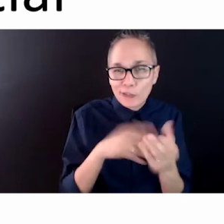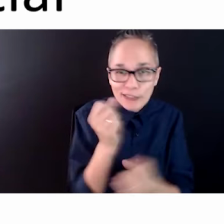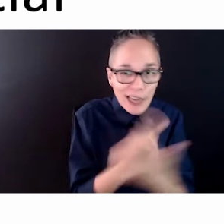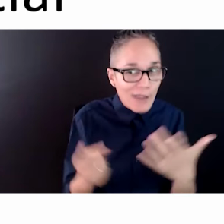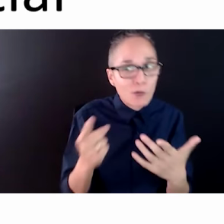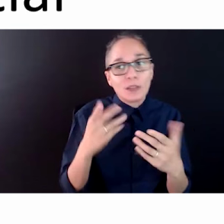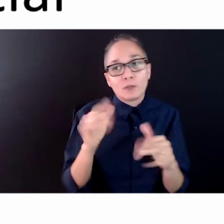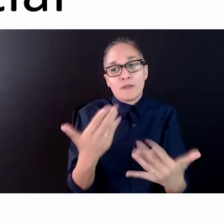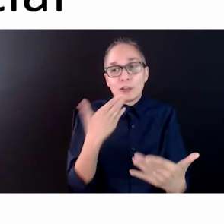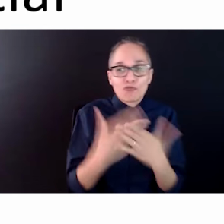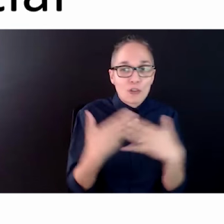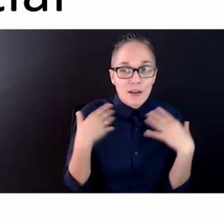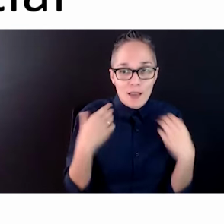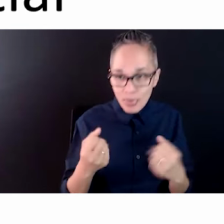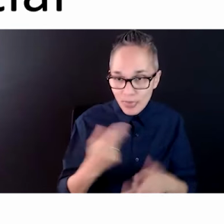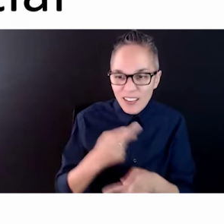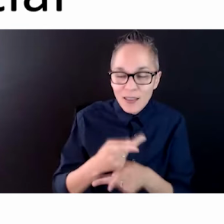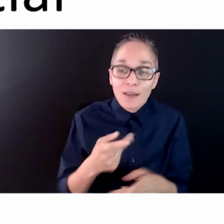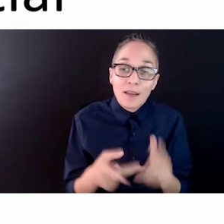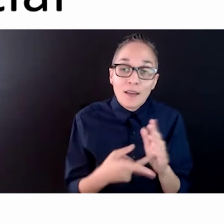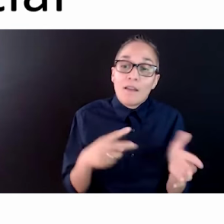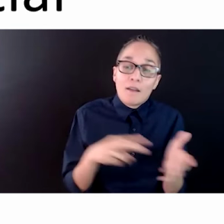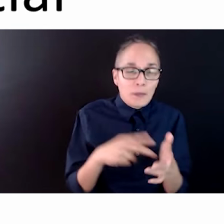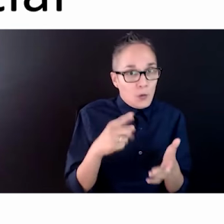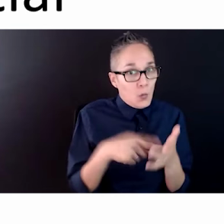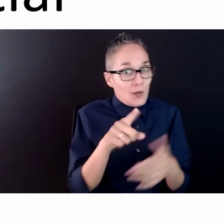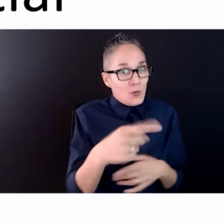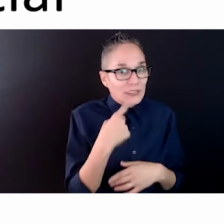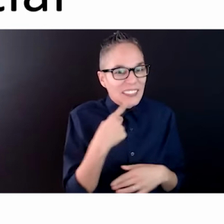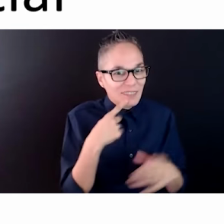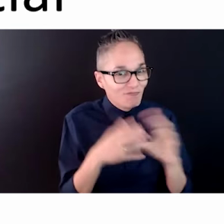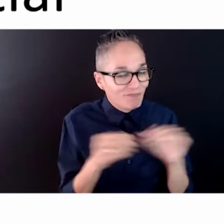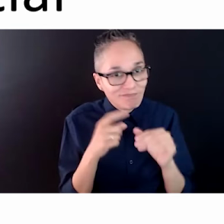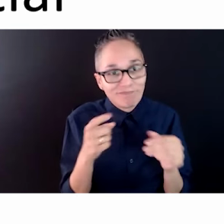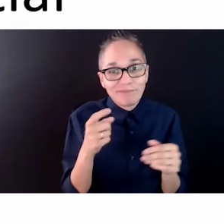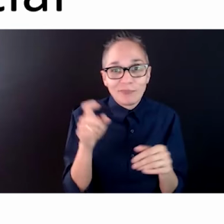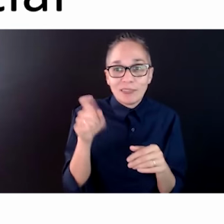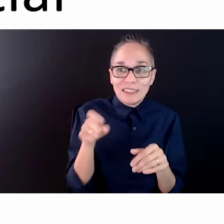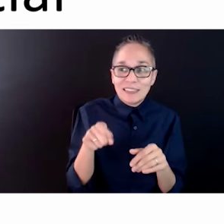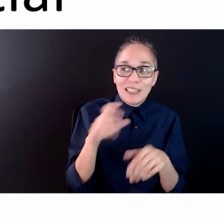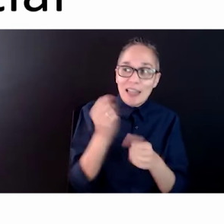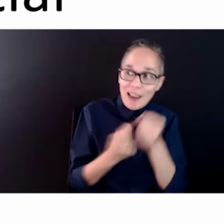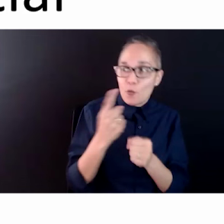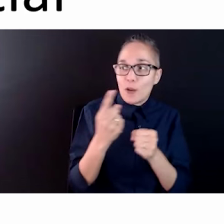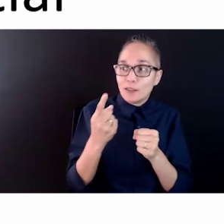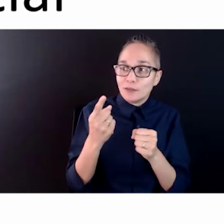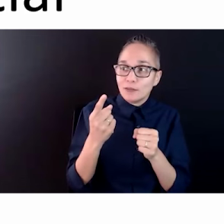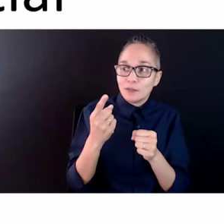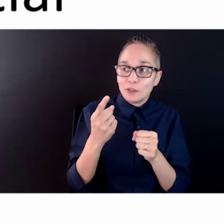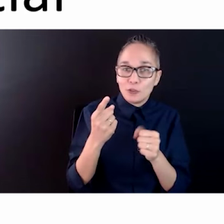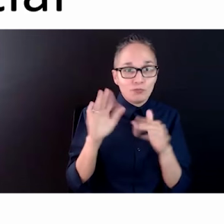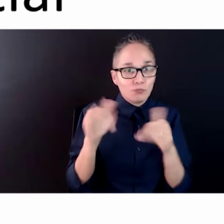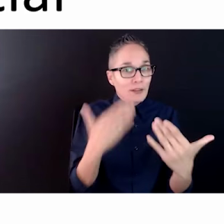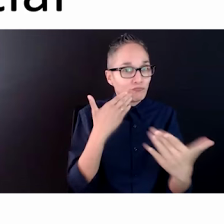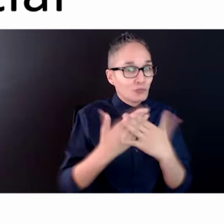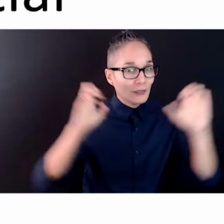produce good healthcare. Yeah. So it's like, I think what you're saying is it takes everybody to do education too. That's all well and